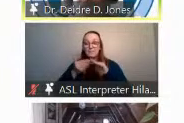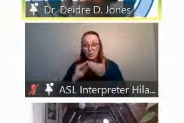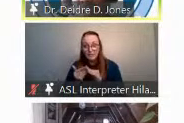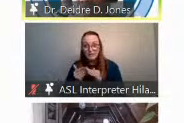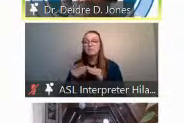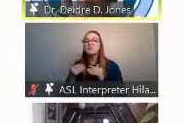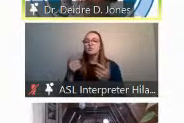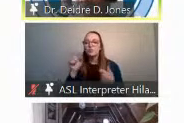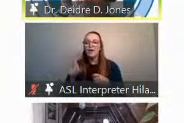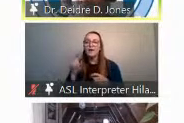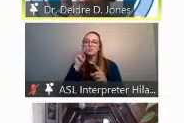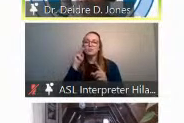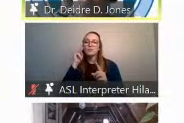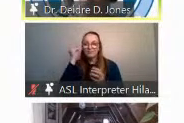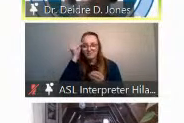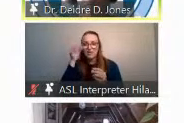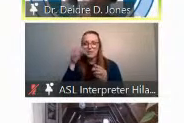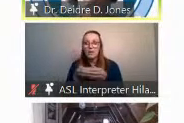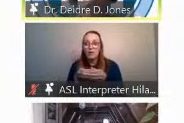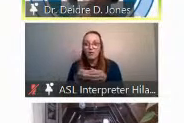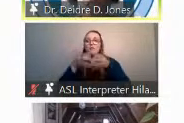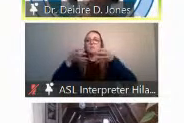and exosystems as well.